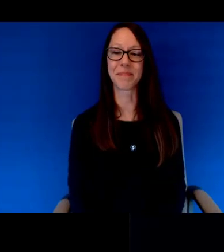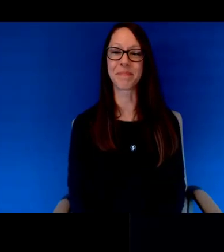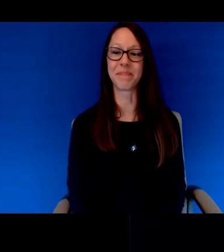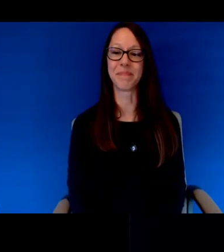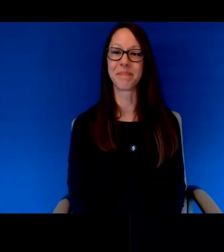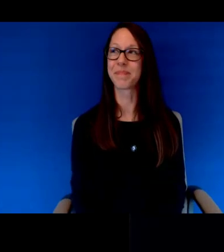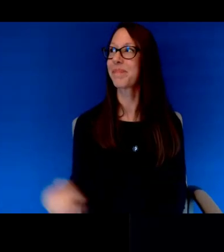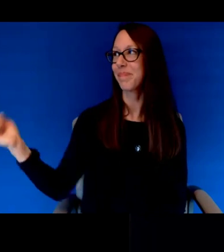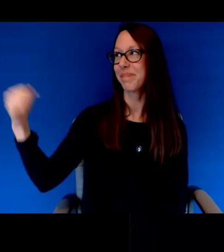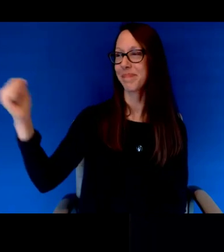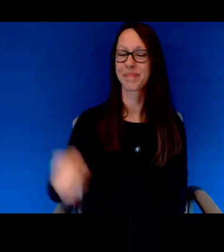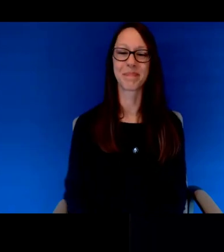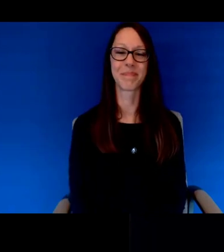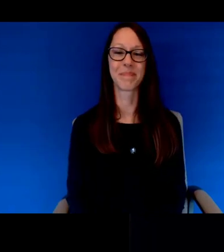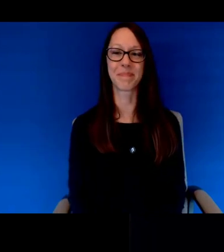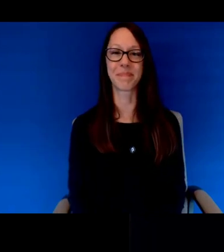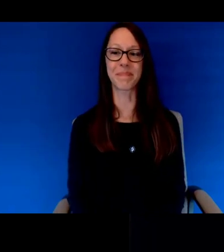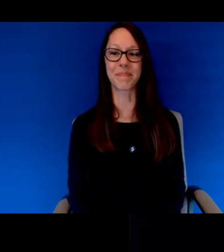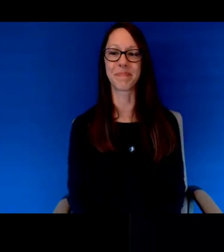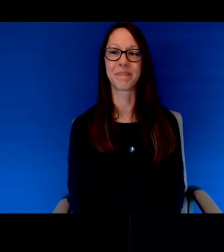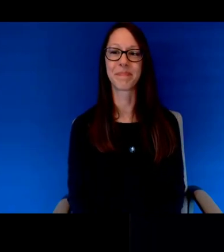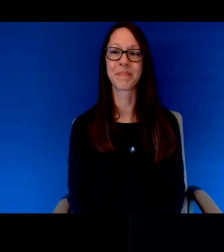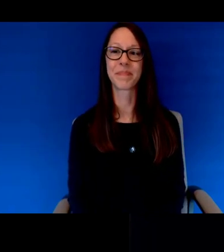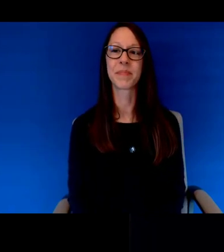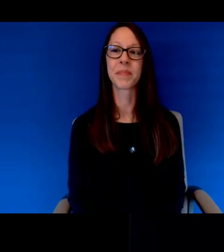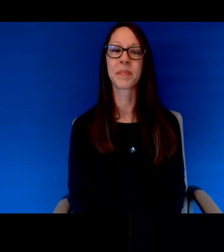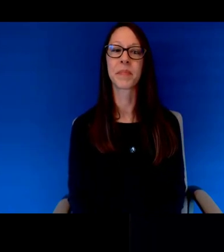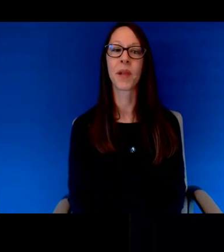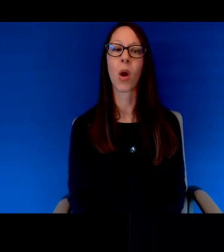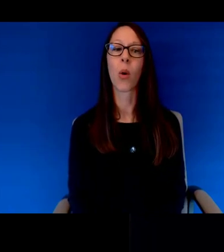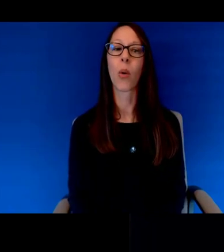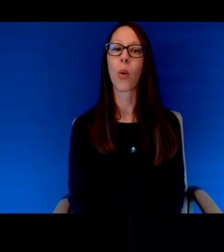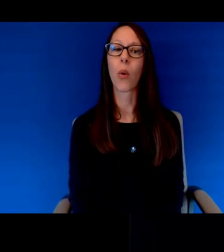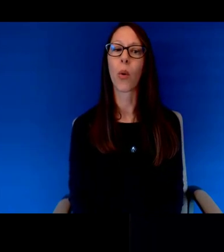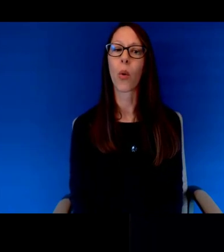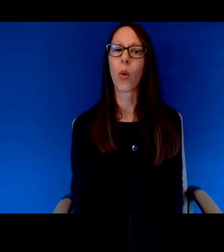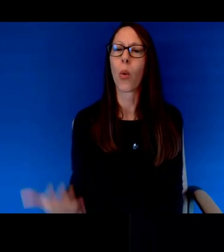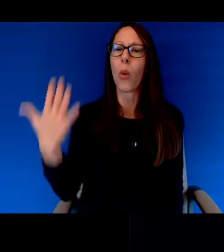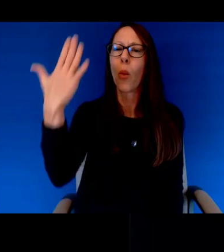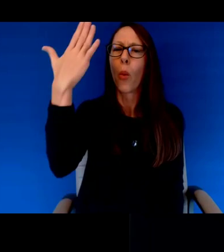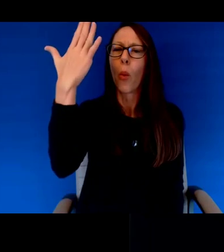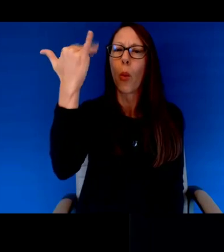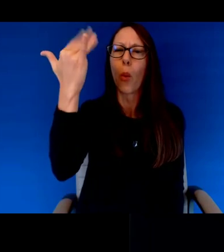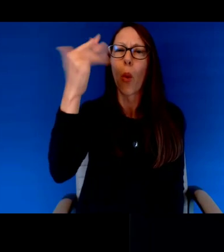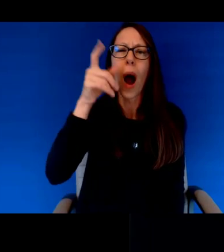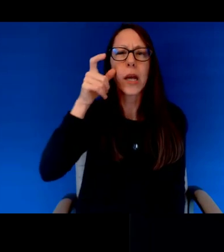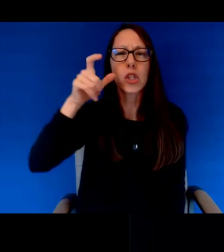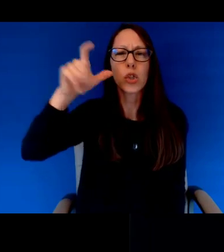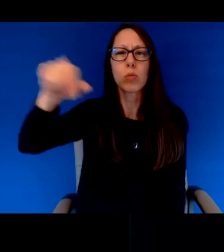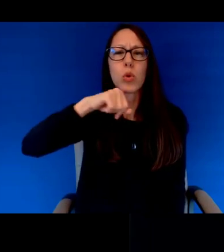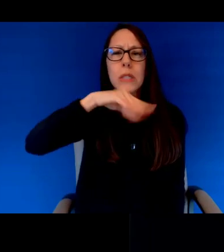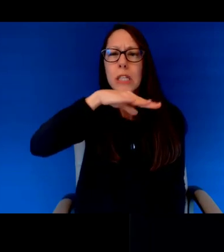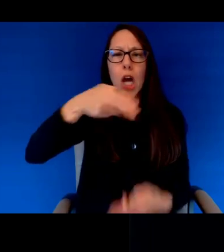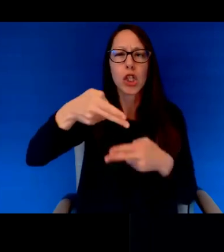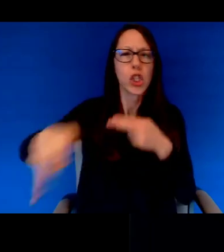Yes. All right, let's do it. Okay, first of all, why is moon dust sharp? Like, what is going on there? Like, why is